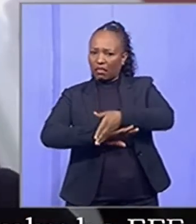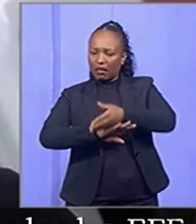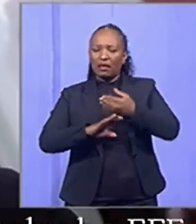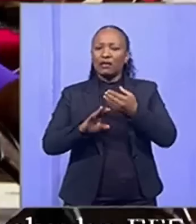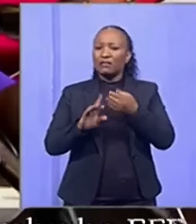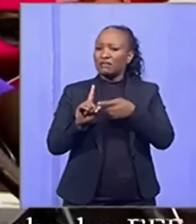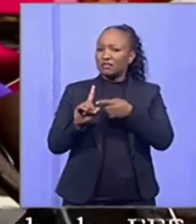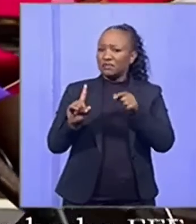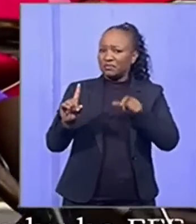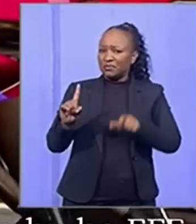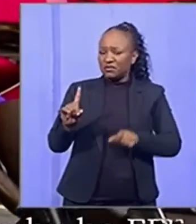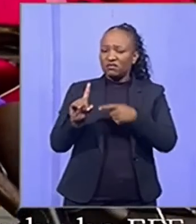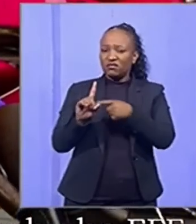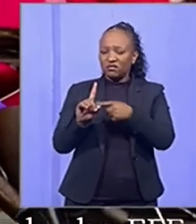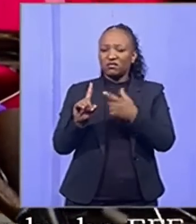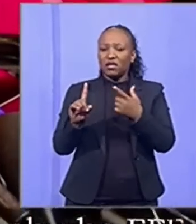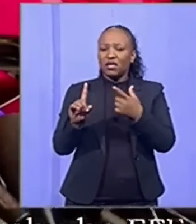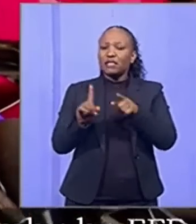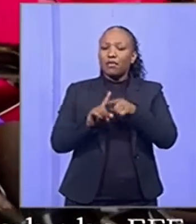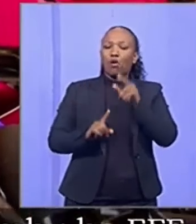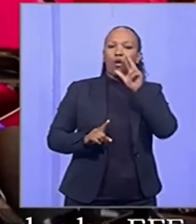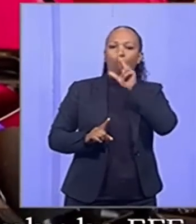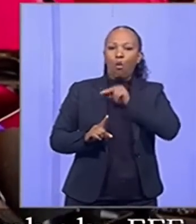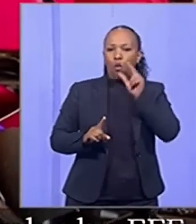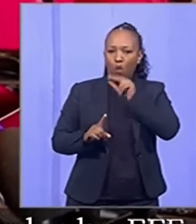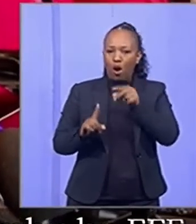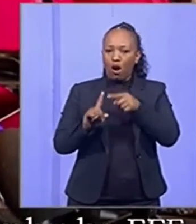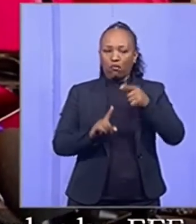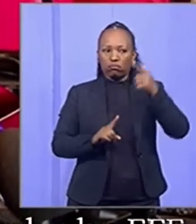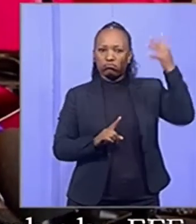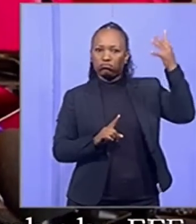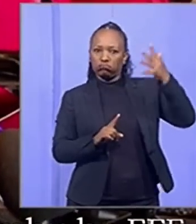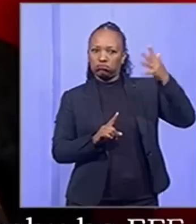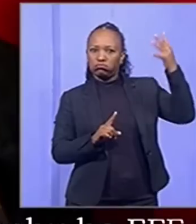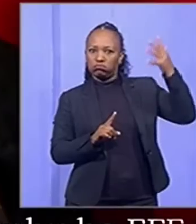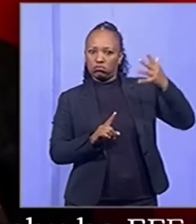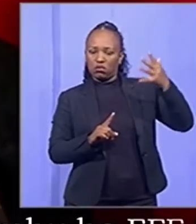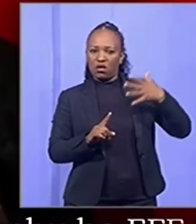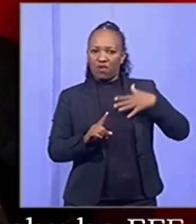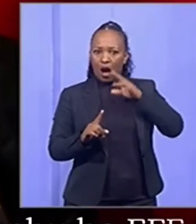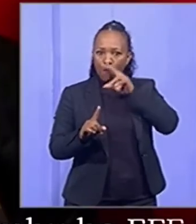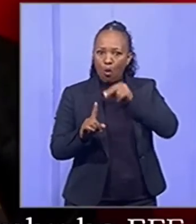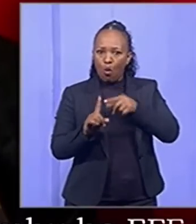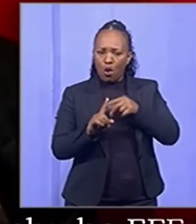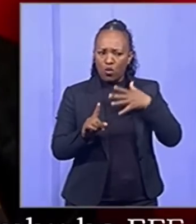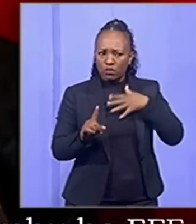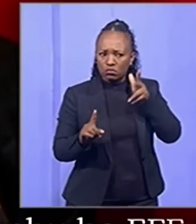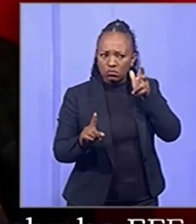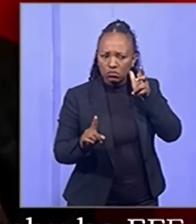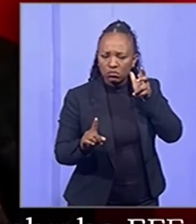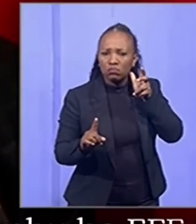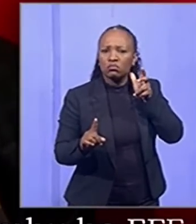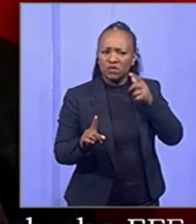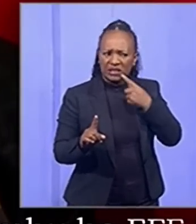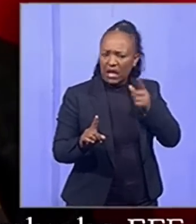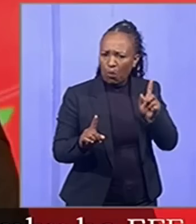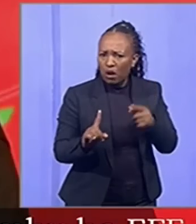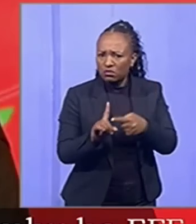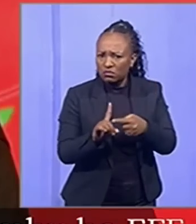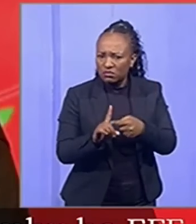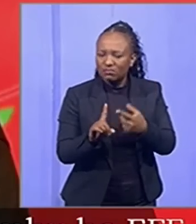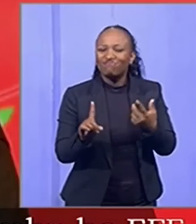ona ne utlwa ha bua ke batho ba e leng hore hangata no batla o mamela hore o bua eng ke ka puo